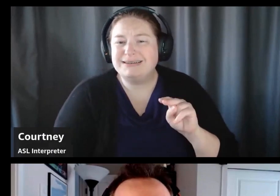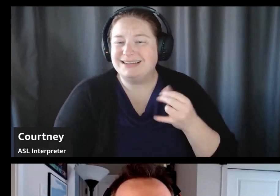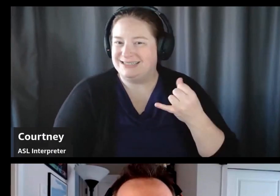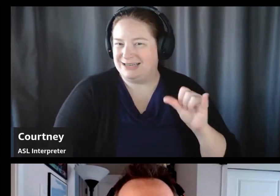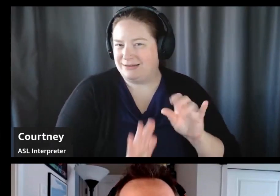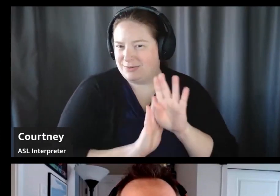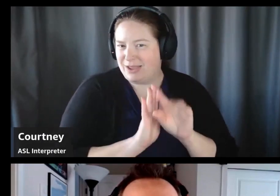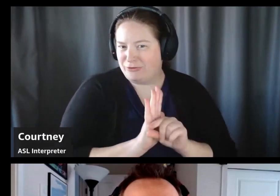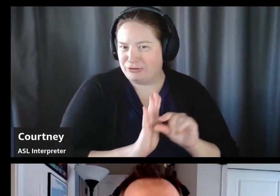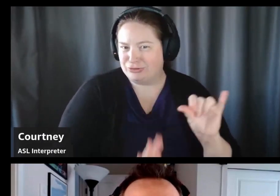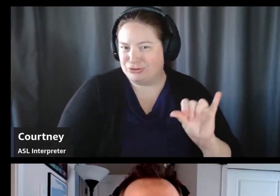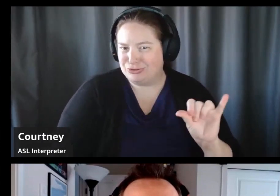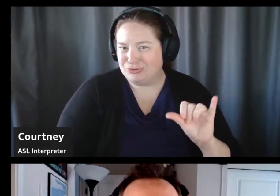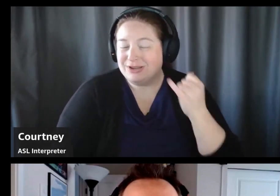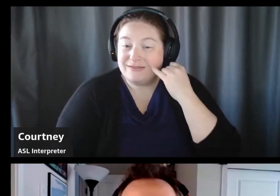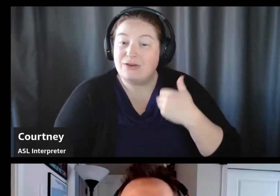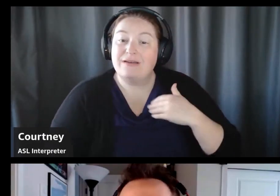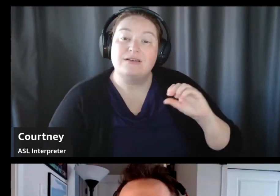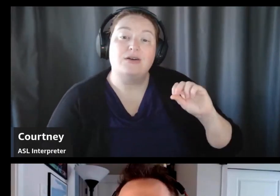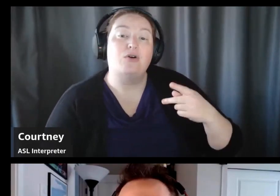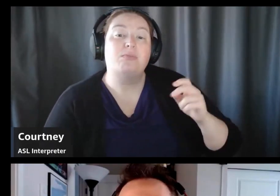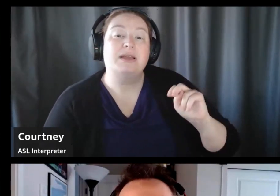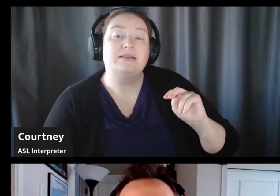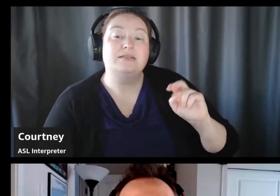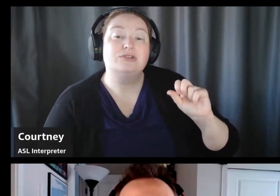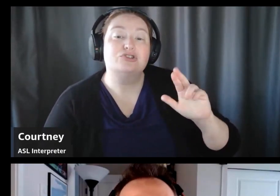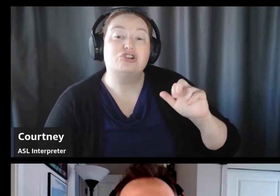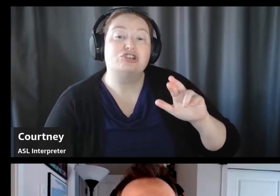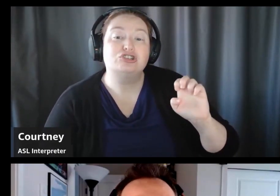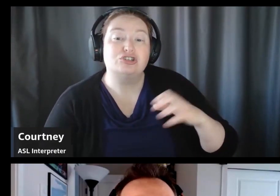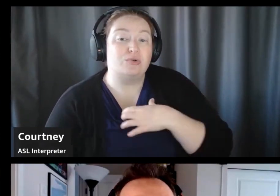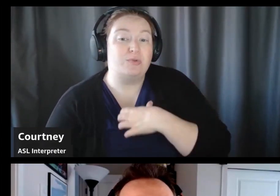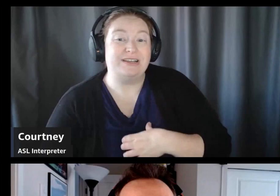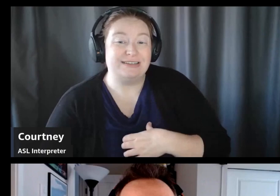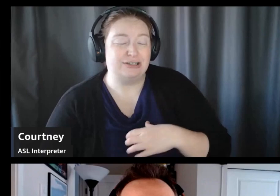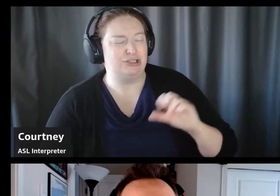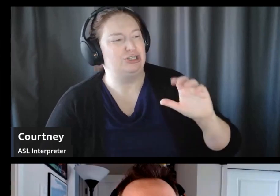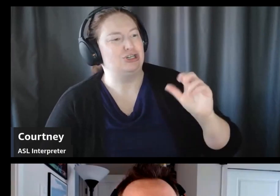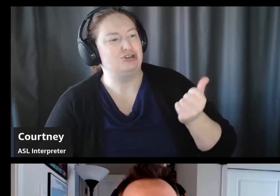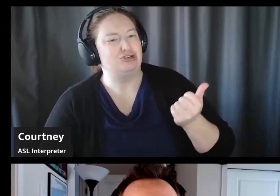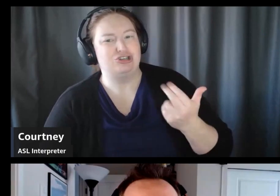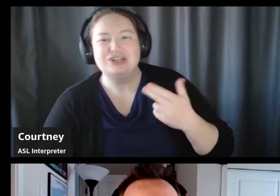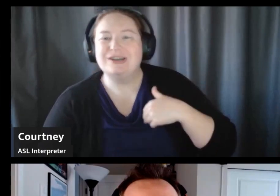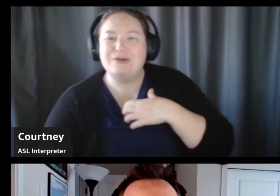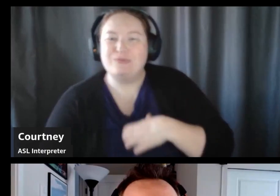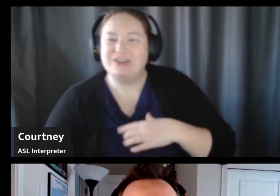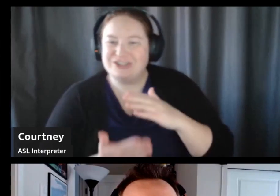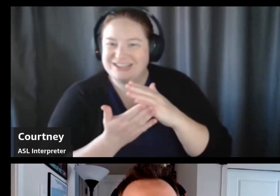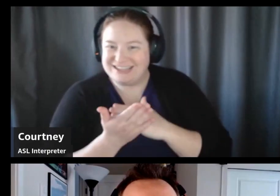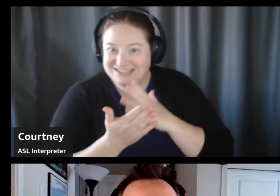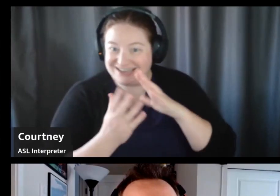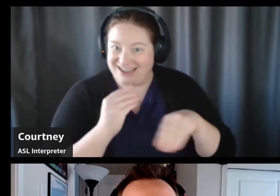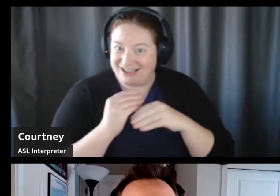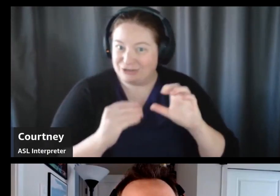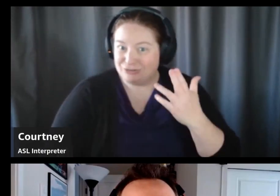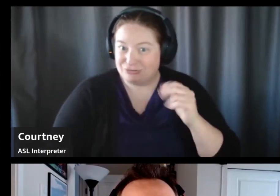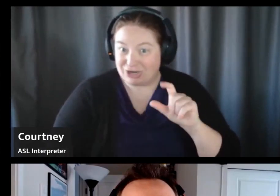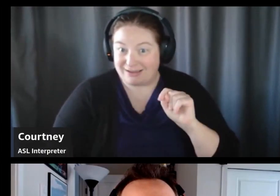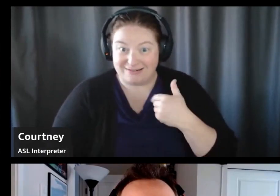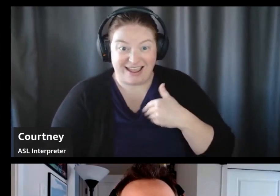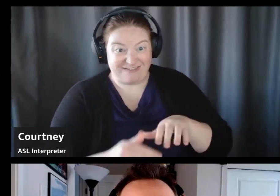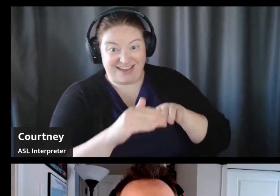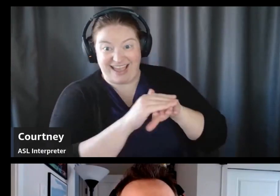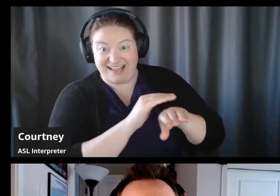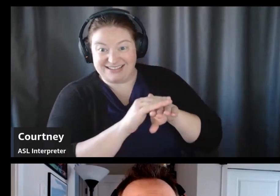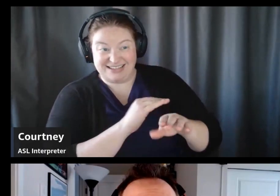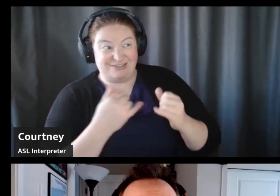too. So if you've got OpenSearch wish list items, get those in chat as well. You've got unfettered access right now to